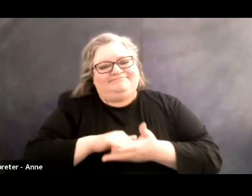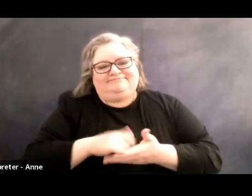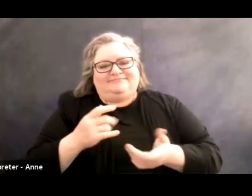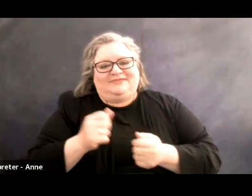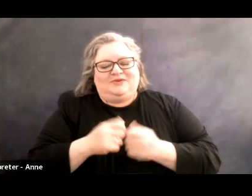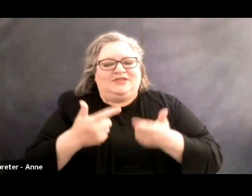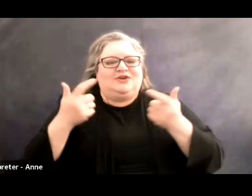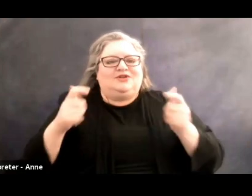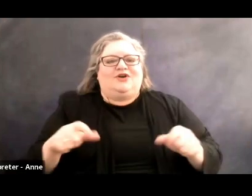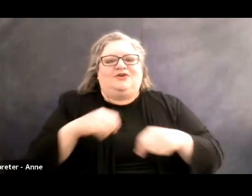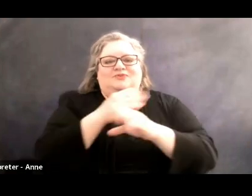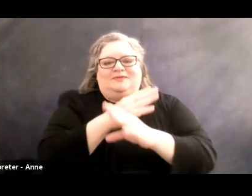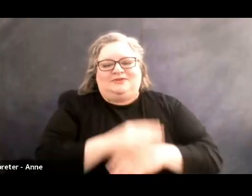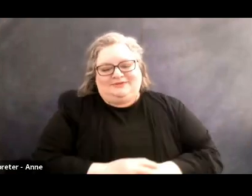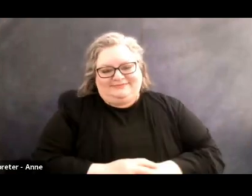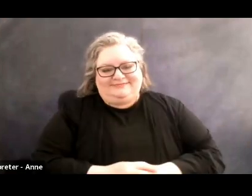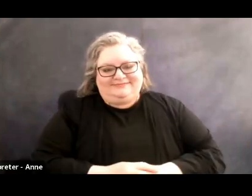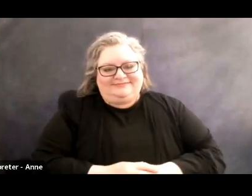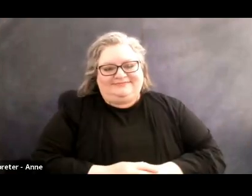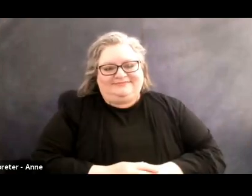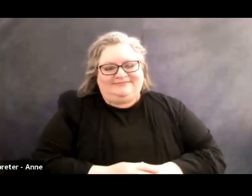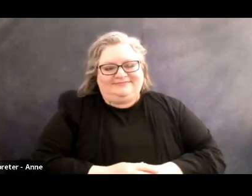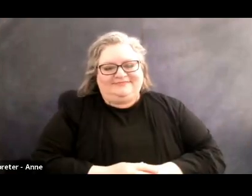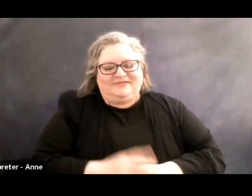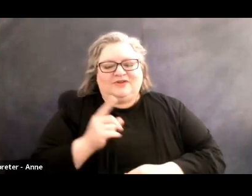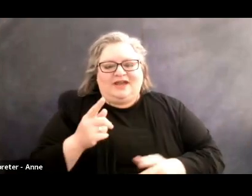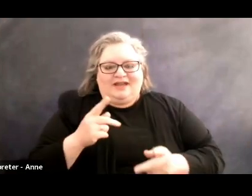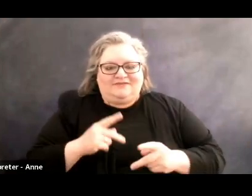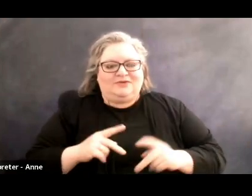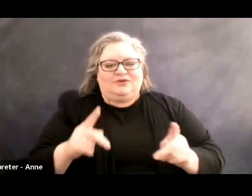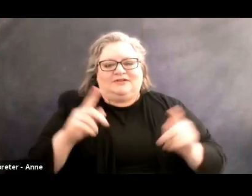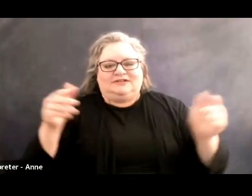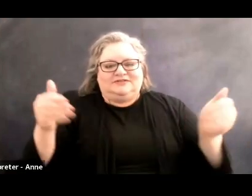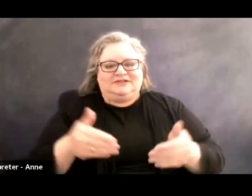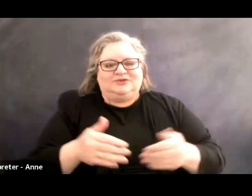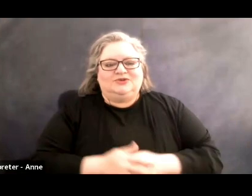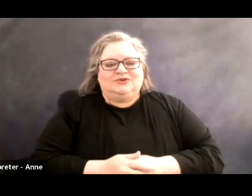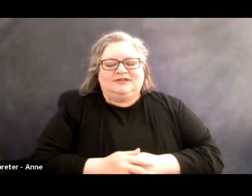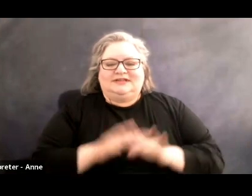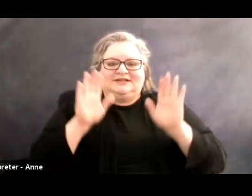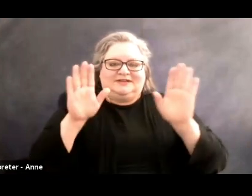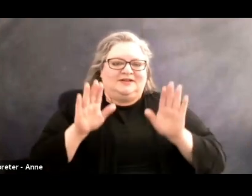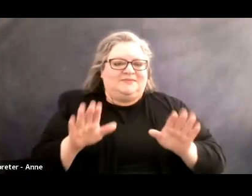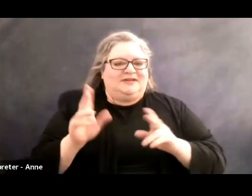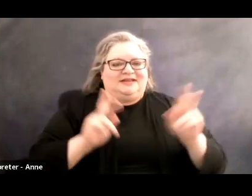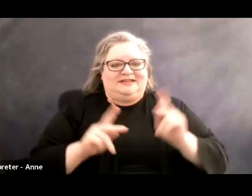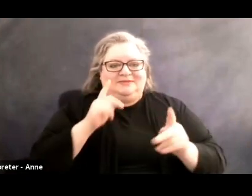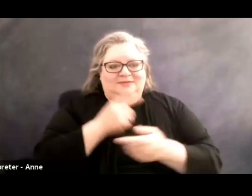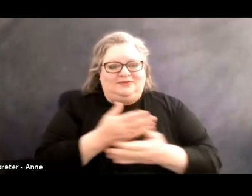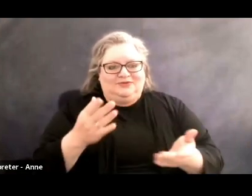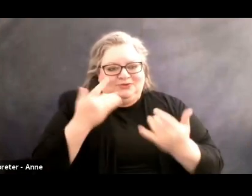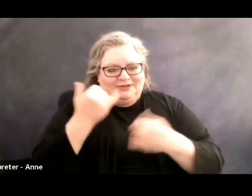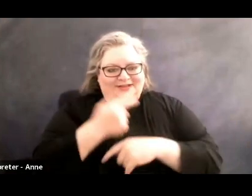these very large webinars. So I have the privilege of introducing some amazing people to you